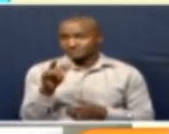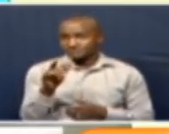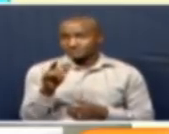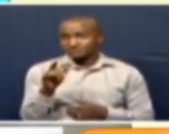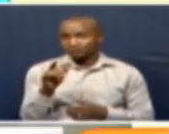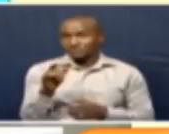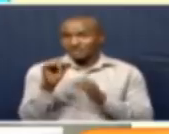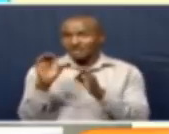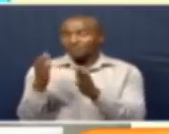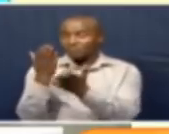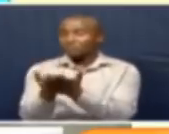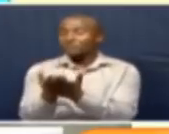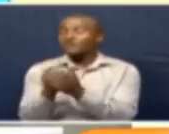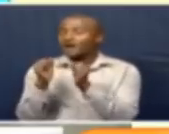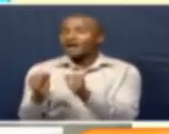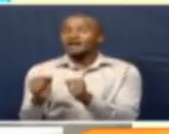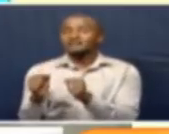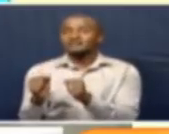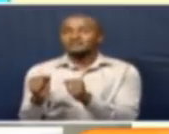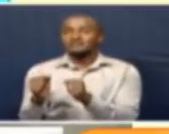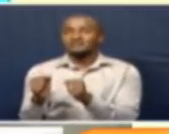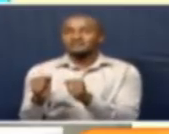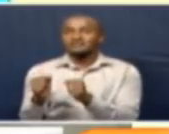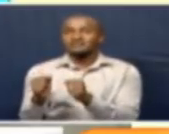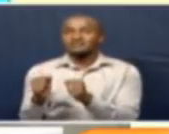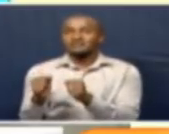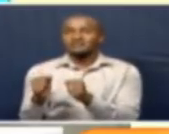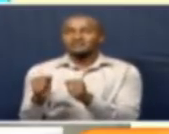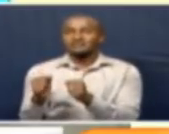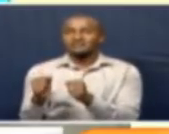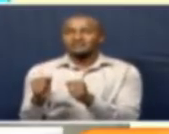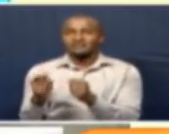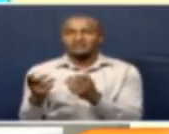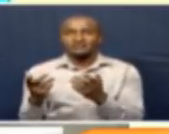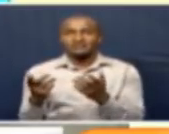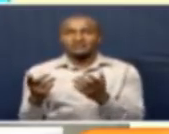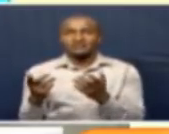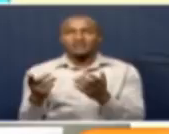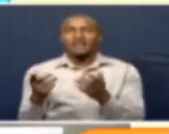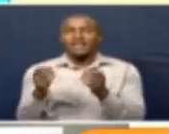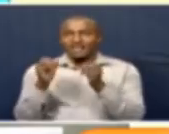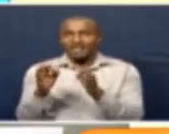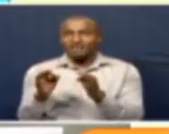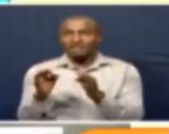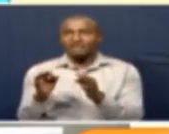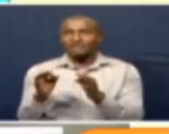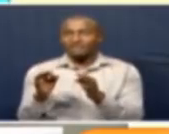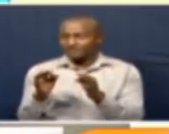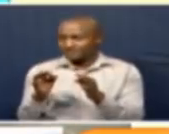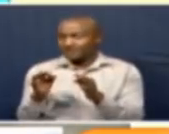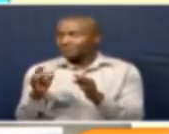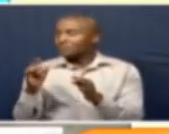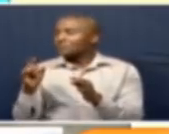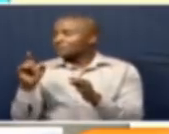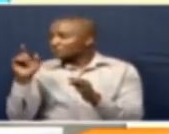proof of contractual obligation. But the proof is there in the billboard. I mean, yeah. No, or in the what magazine. I'm saying is, yeah, that we can't really tell. It will be your word against